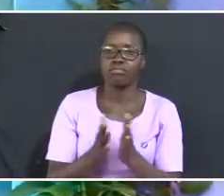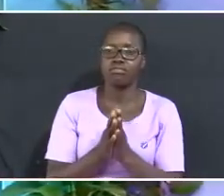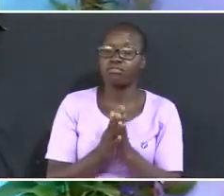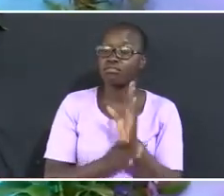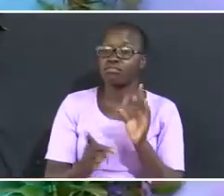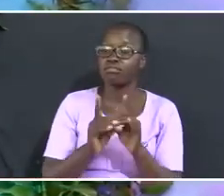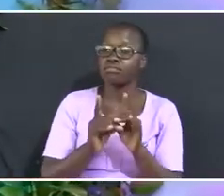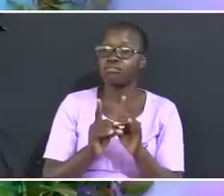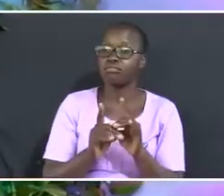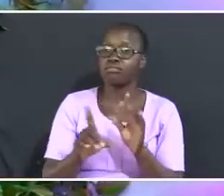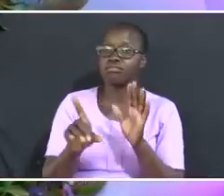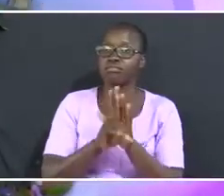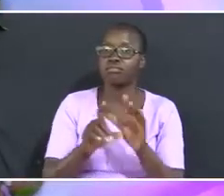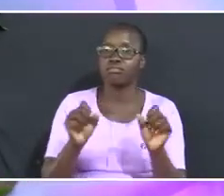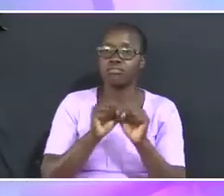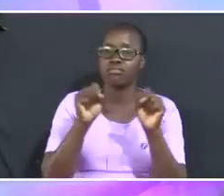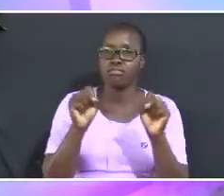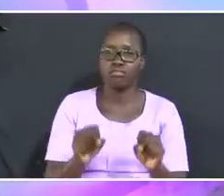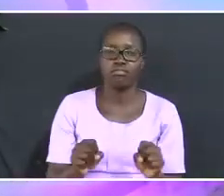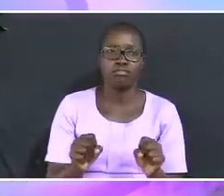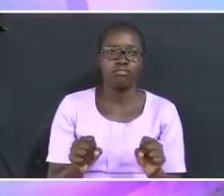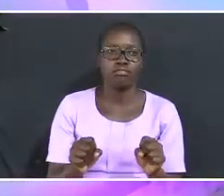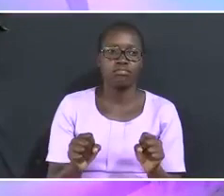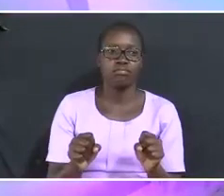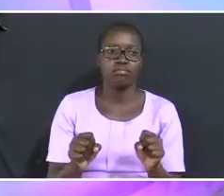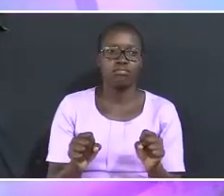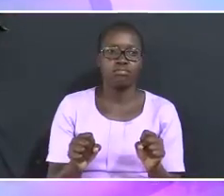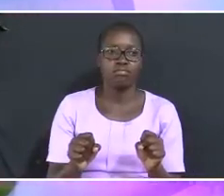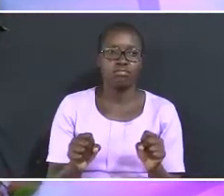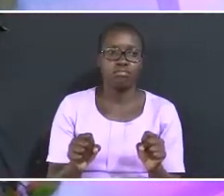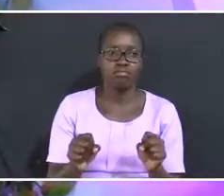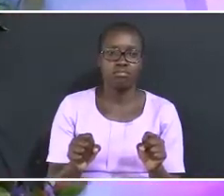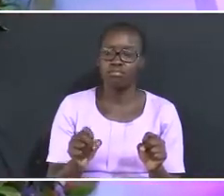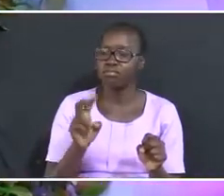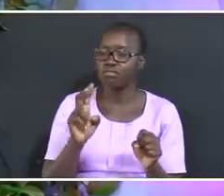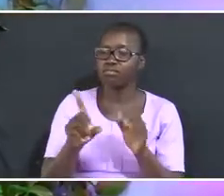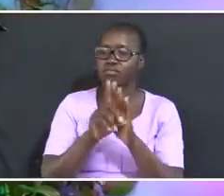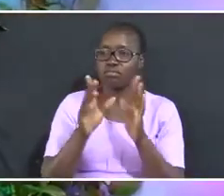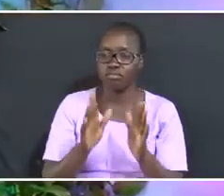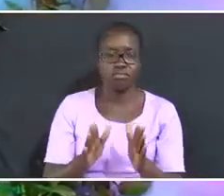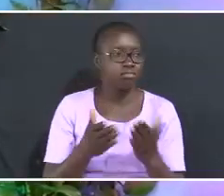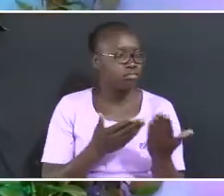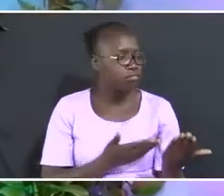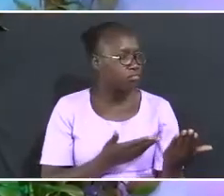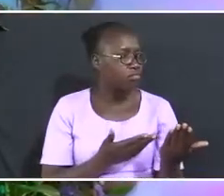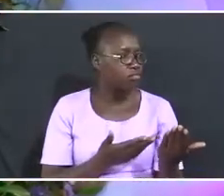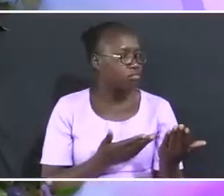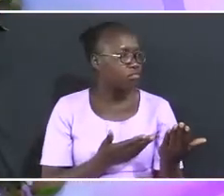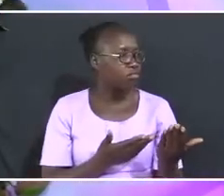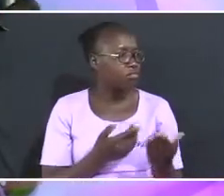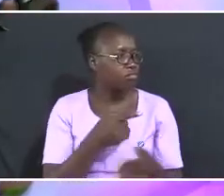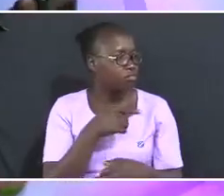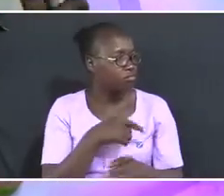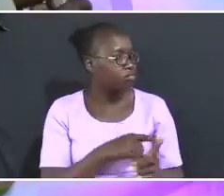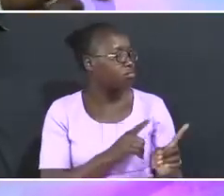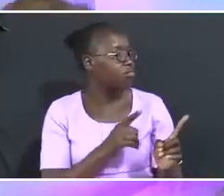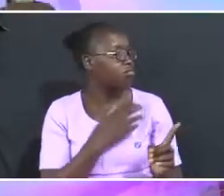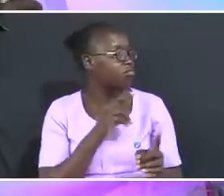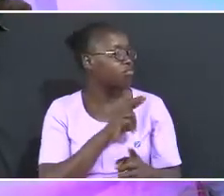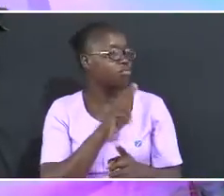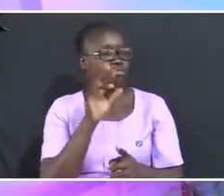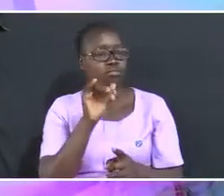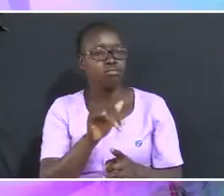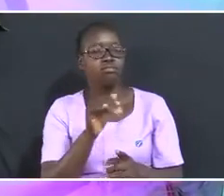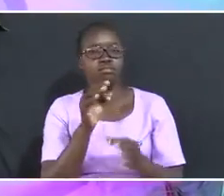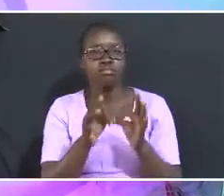system. And that's why we saw the lawyers here. They are the ones who want to see that